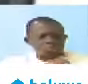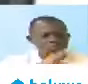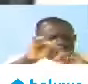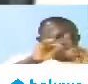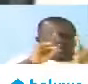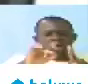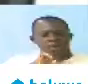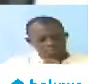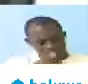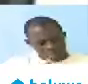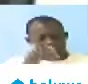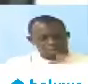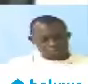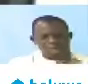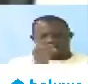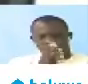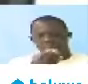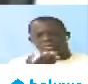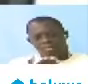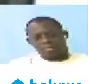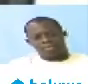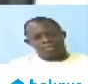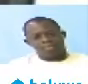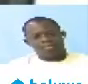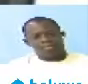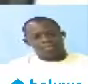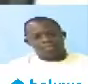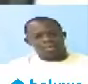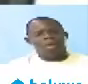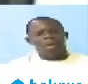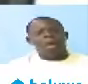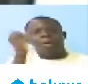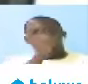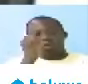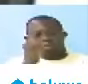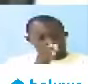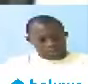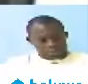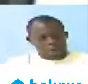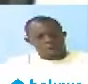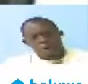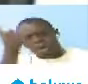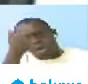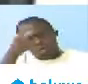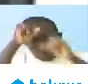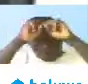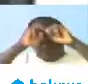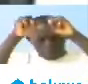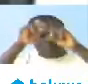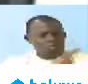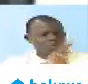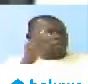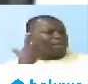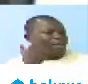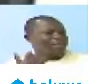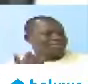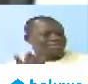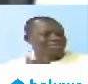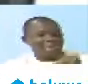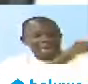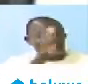that I said. By Masa kunda kana mbuka la mobile la kolo. Because some governments do not like